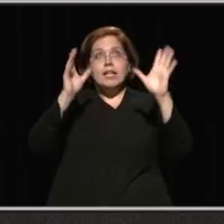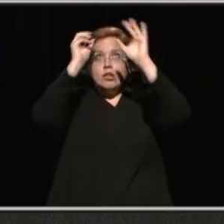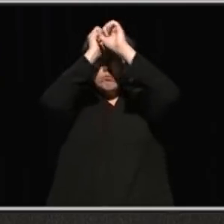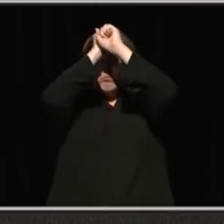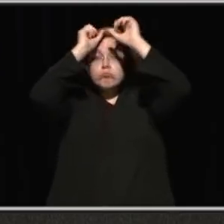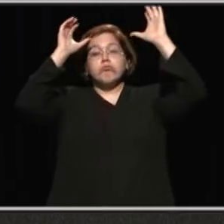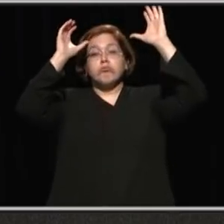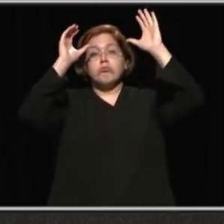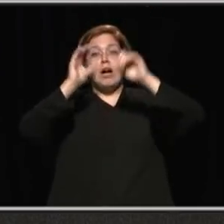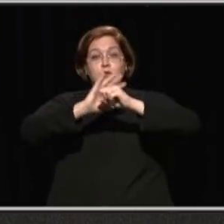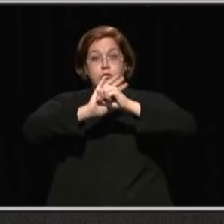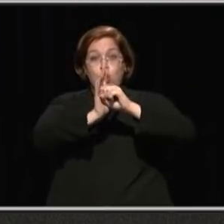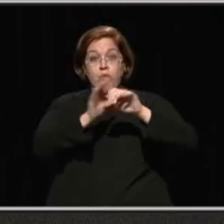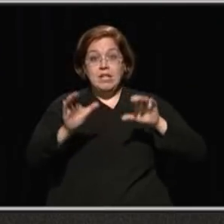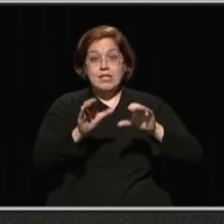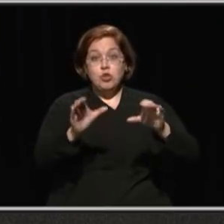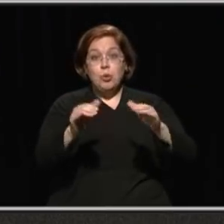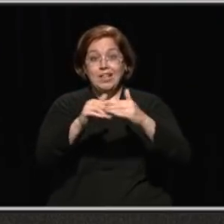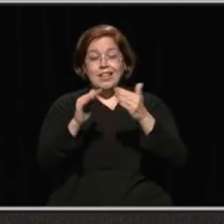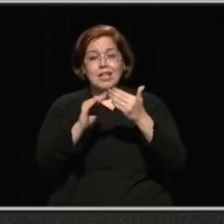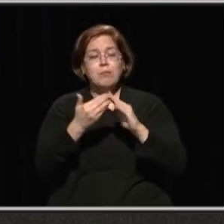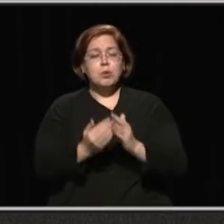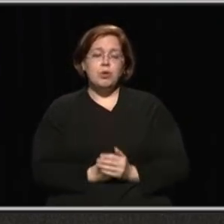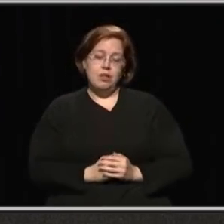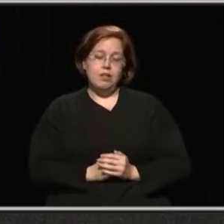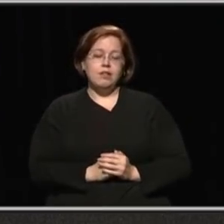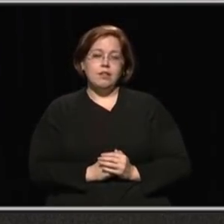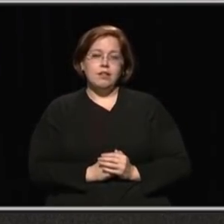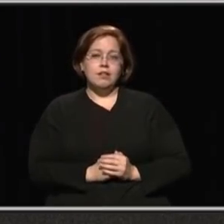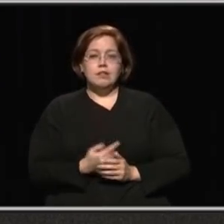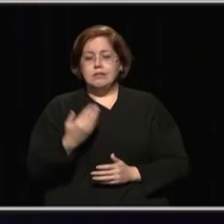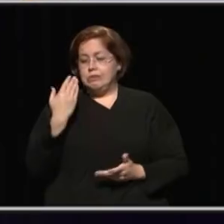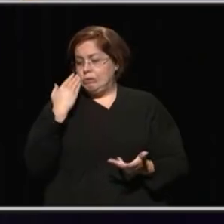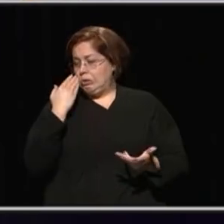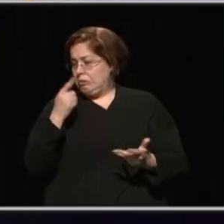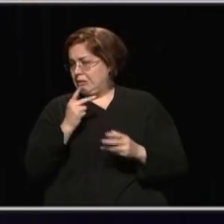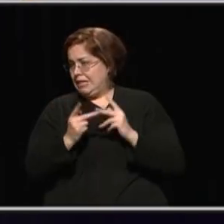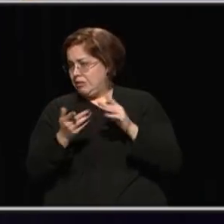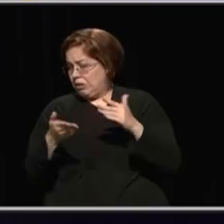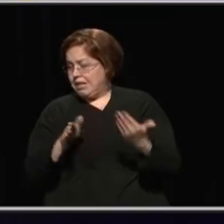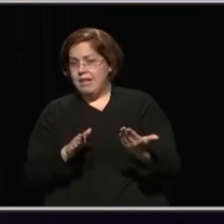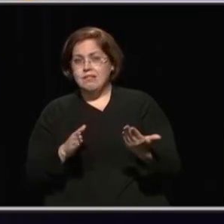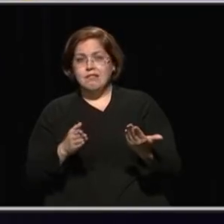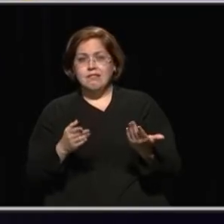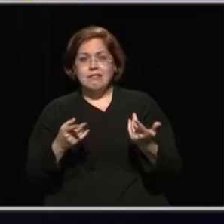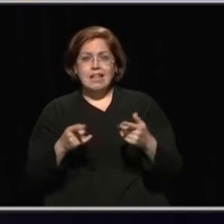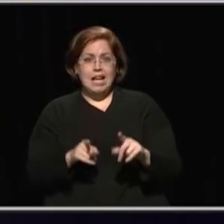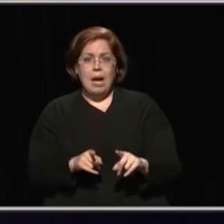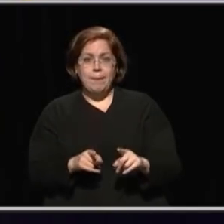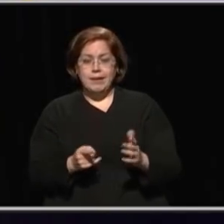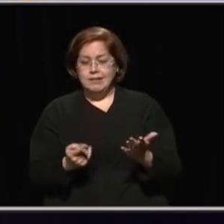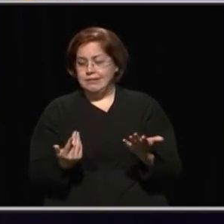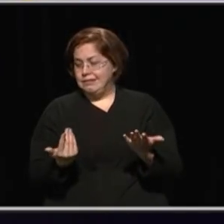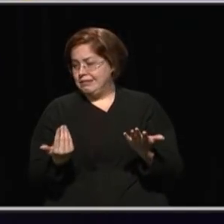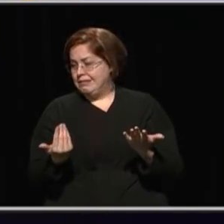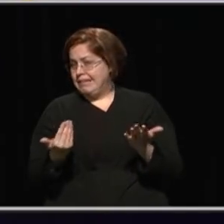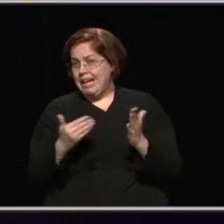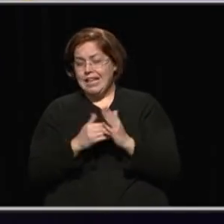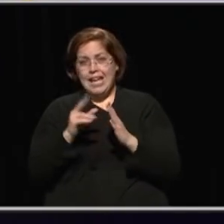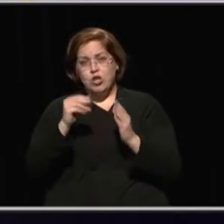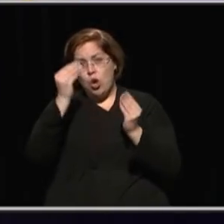of what COVID-19 is doing in this community. I mean, these are deaths that occur again, without any